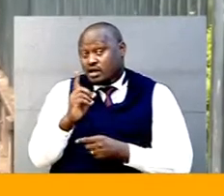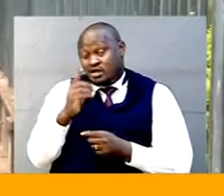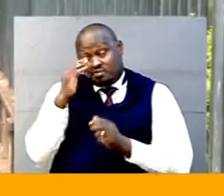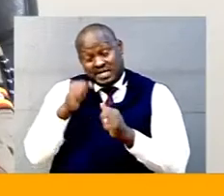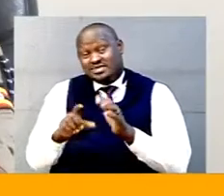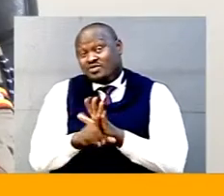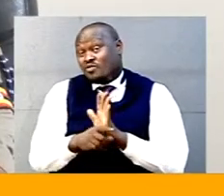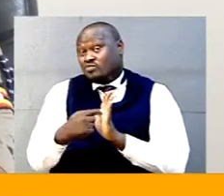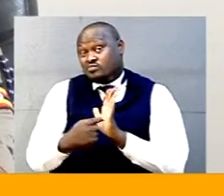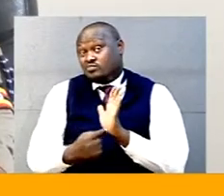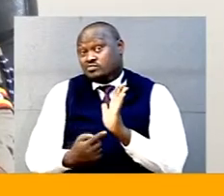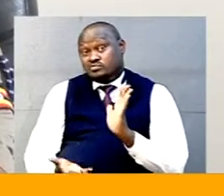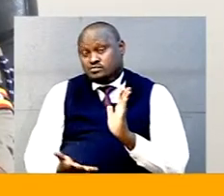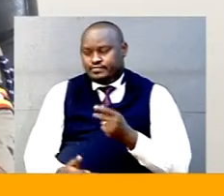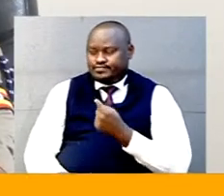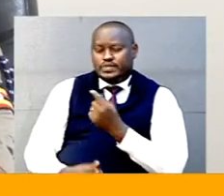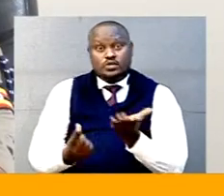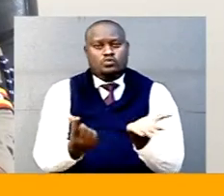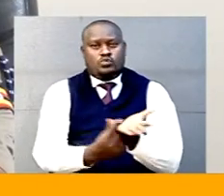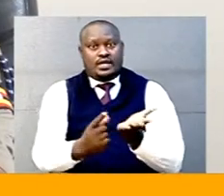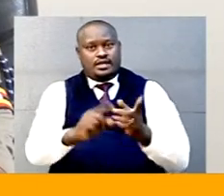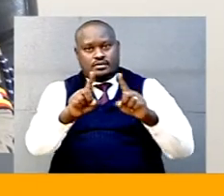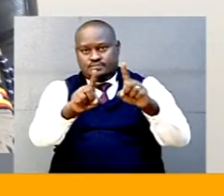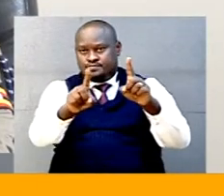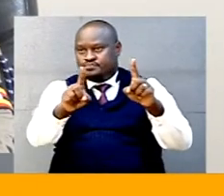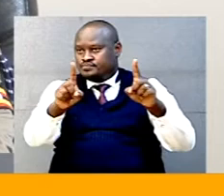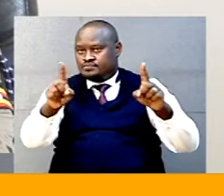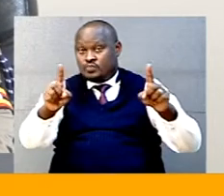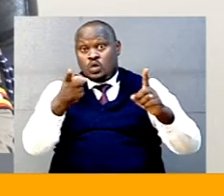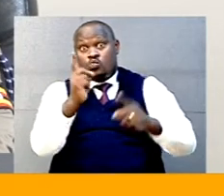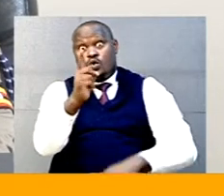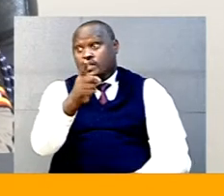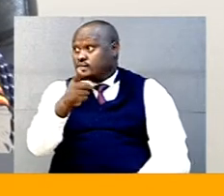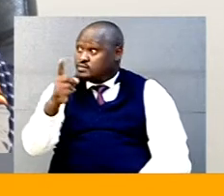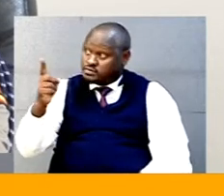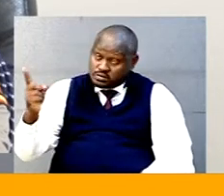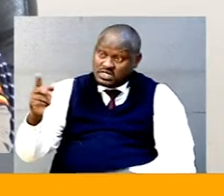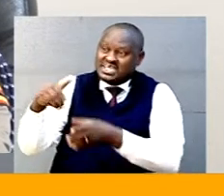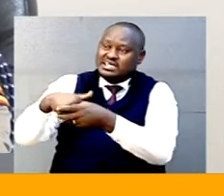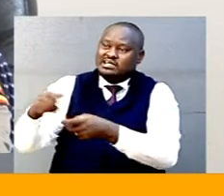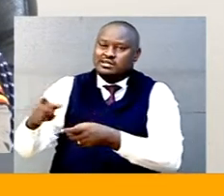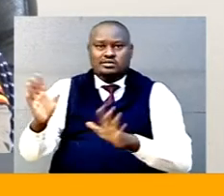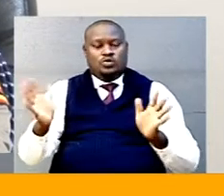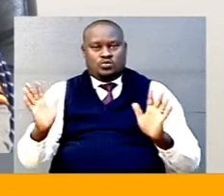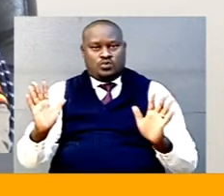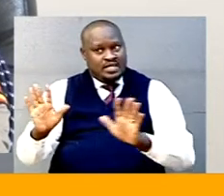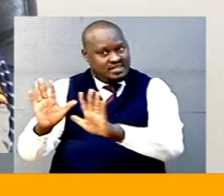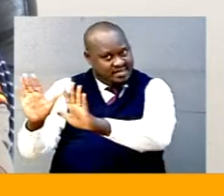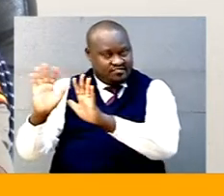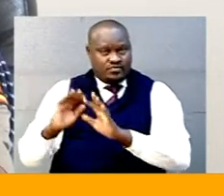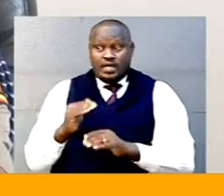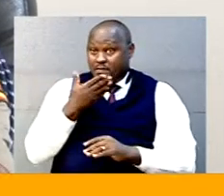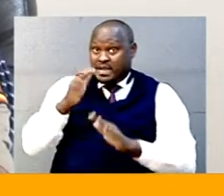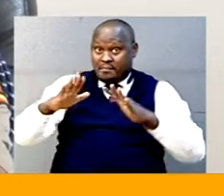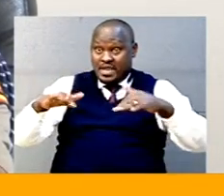processions. Ugandans are warned not to get involved into this because it won't help them. Let members of